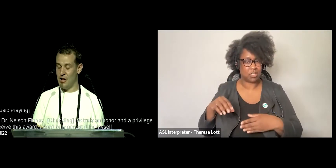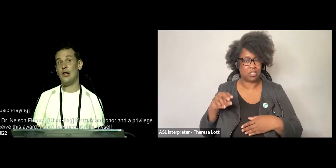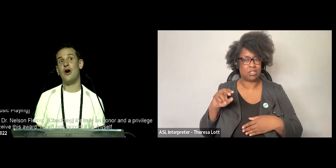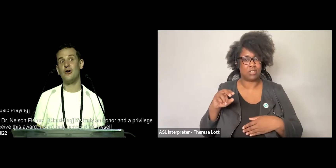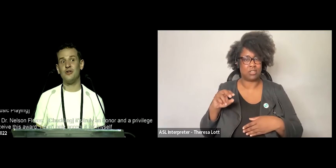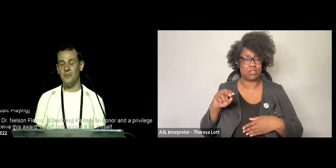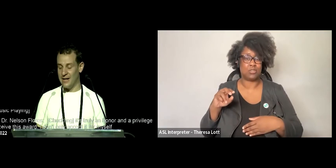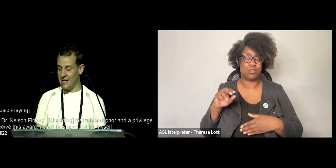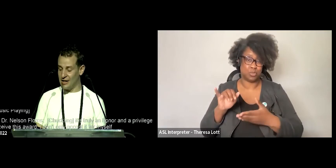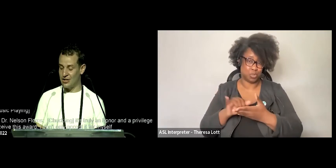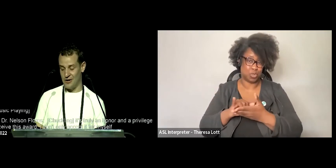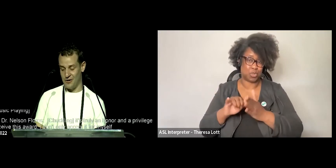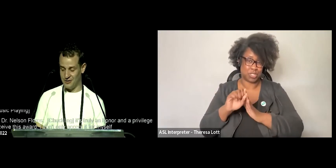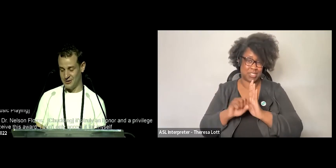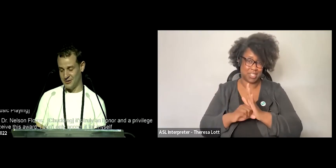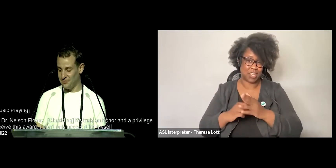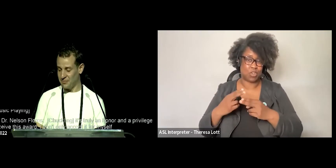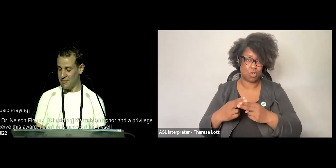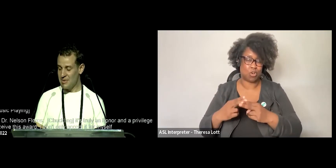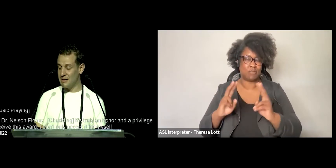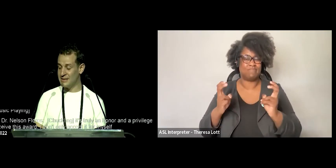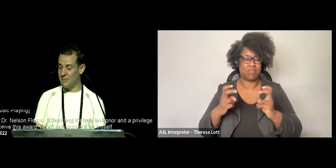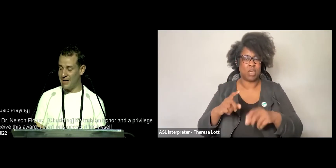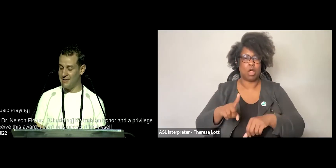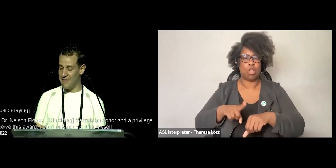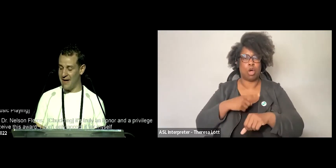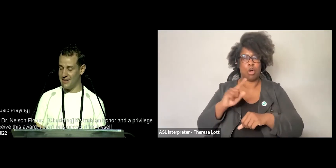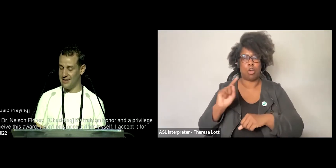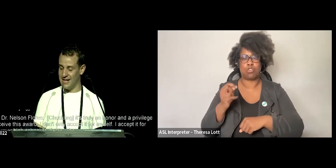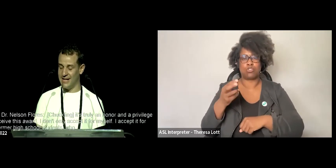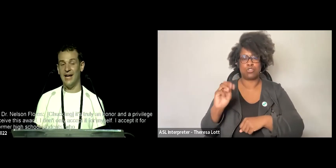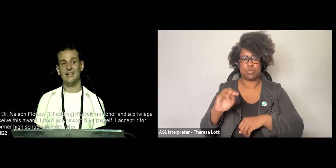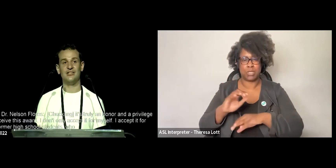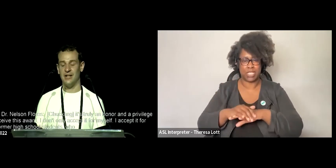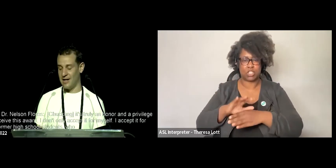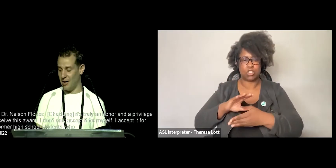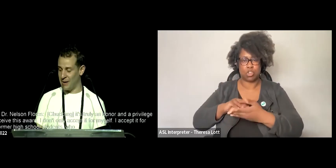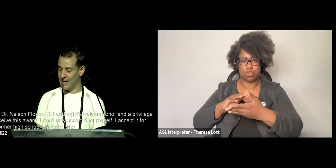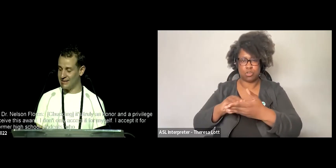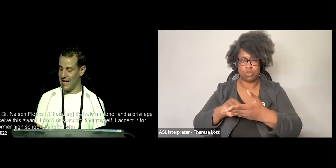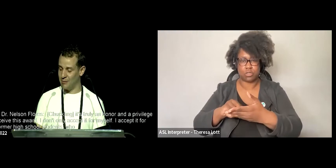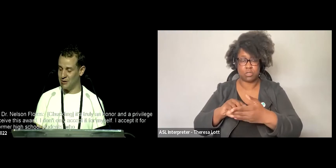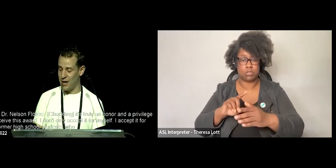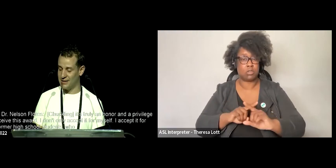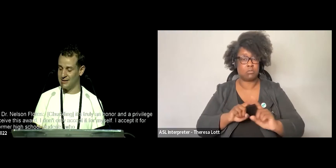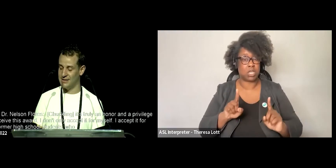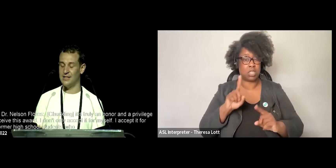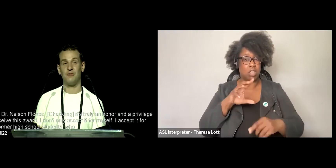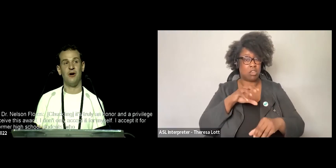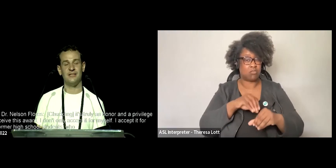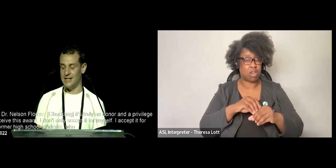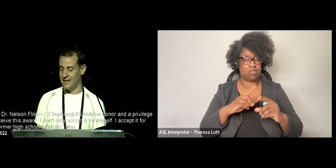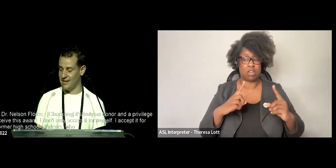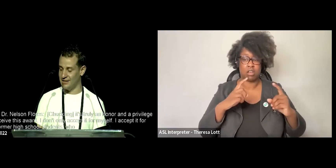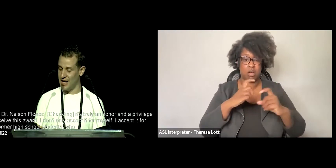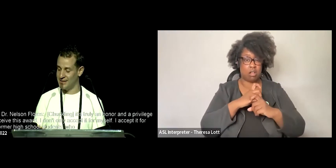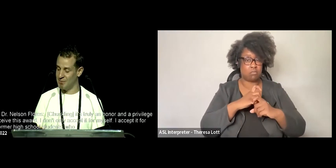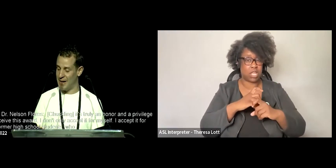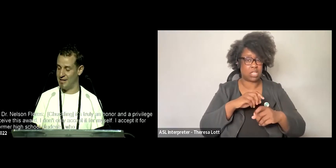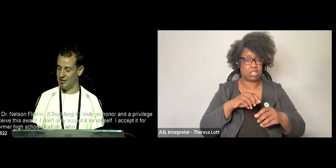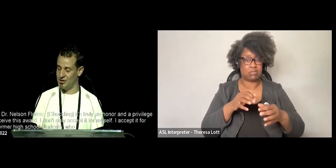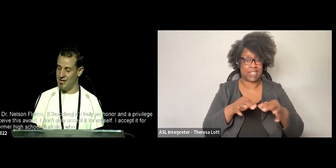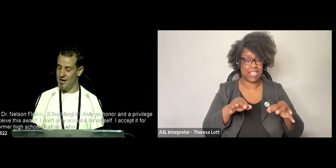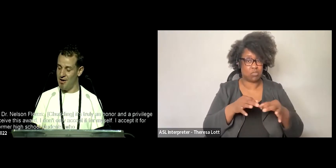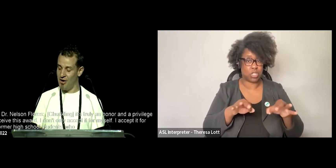called long-term English learners, despite the fact that they engaged in complex language practices across English